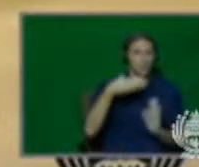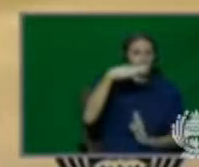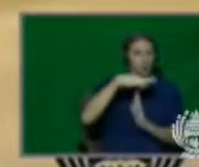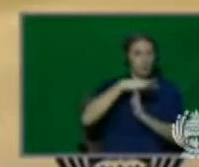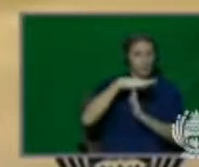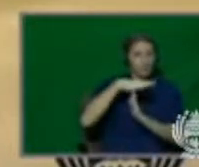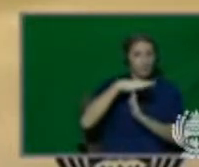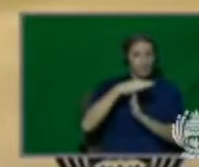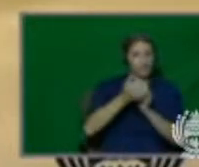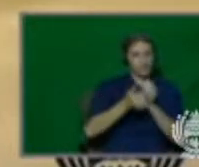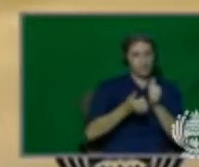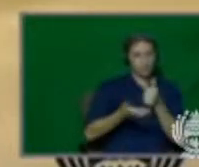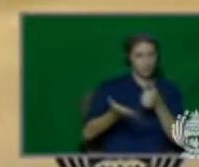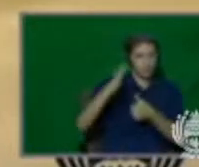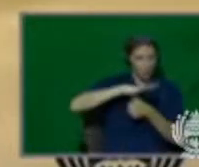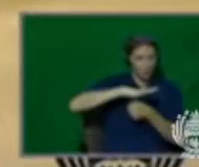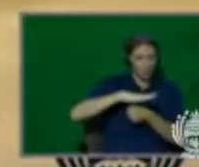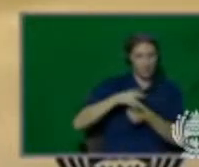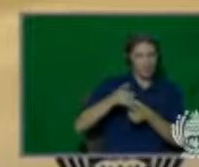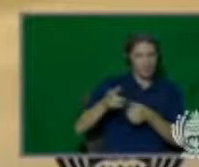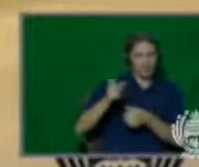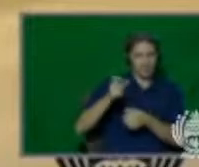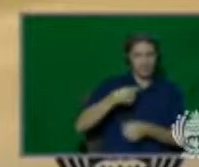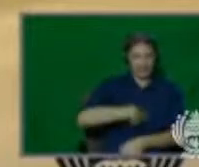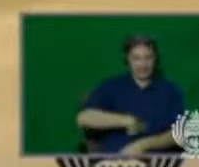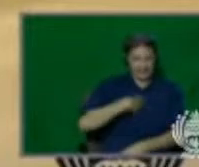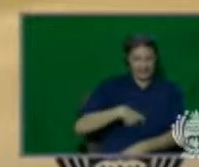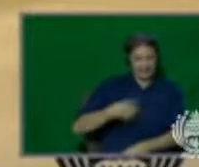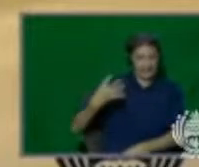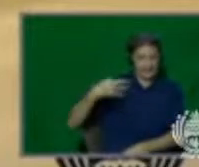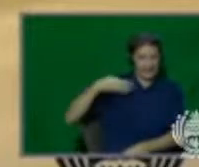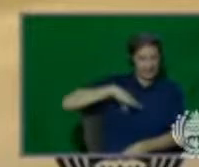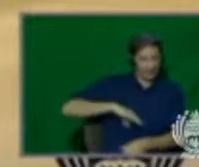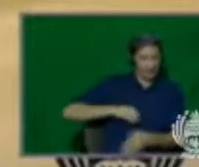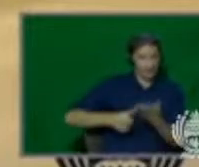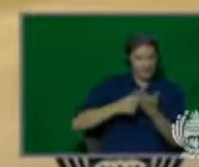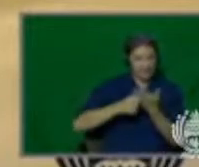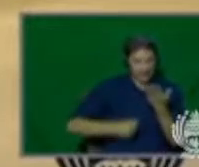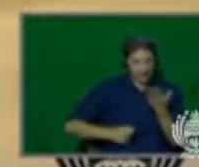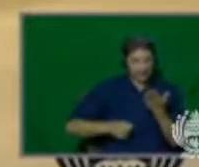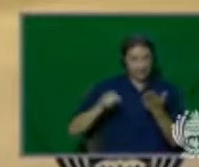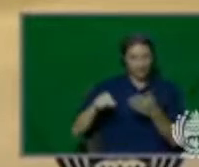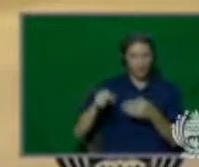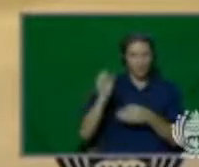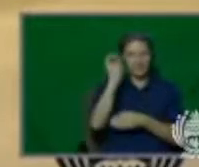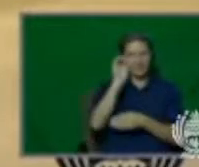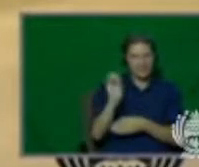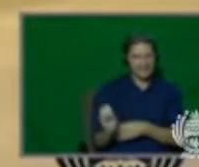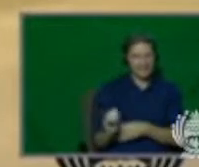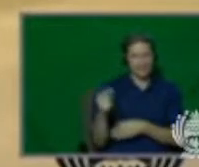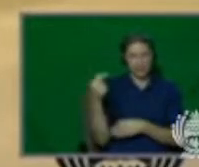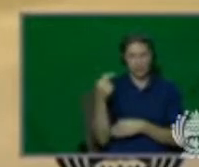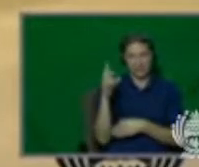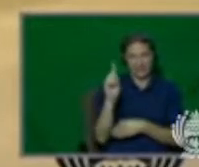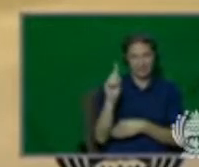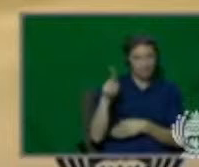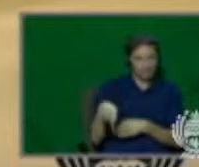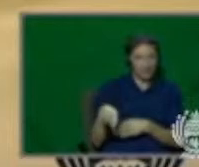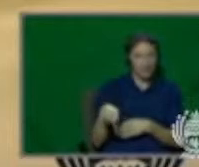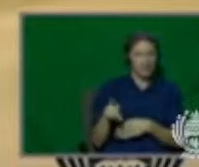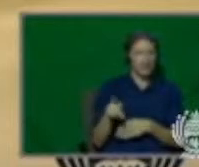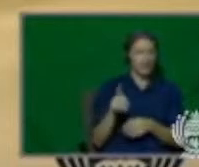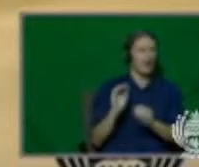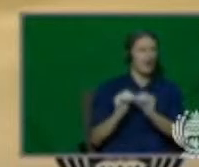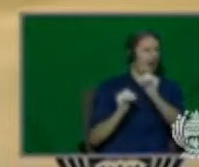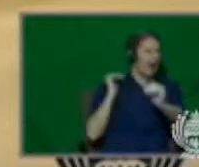tax rate and our personal income tax collection as a percentage of GDP are far higher than those of the most